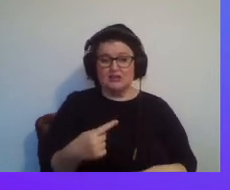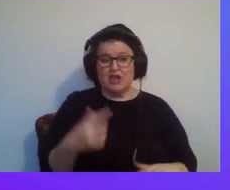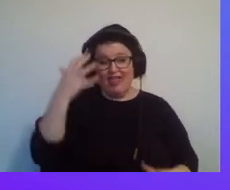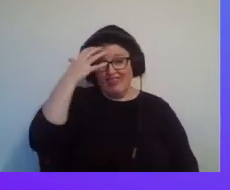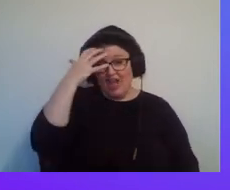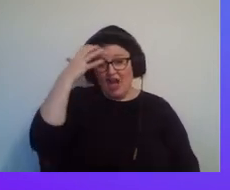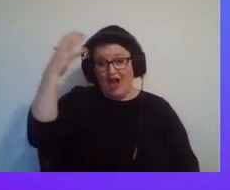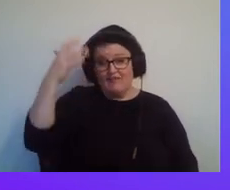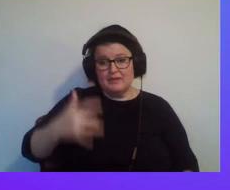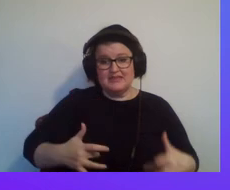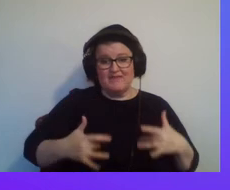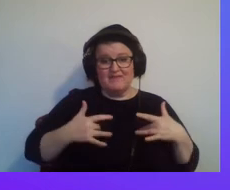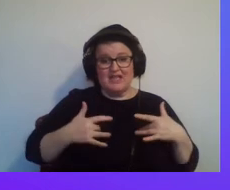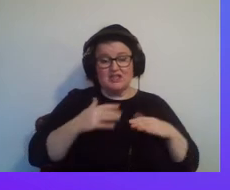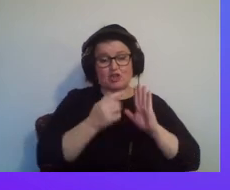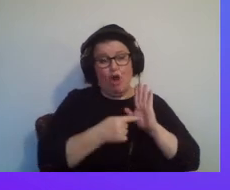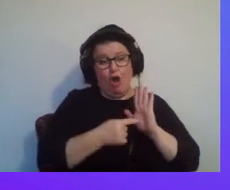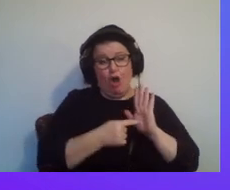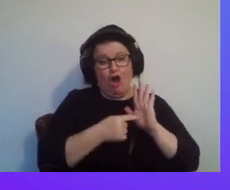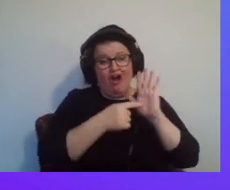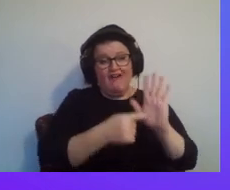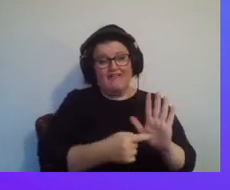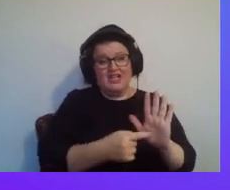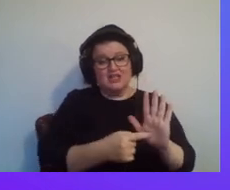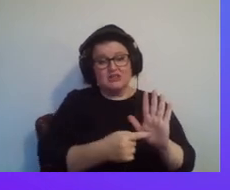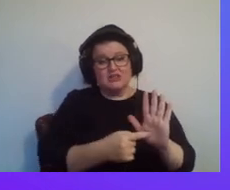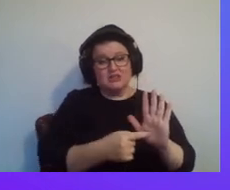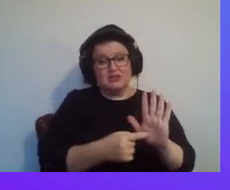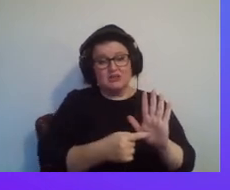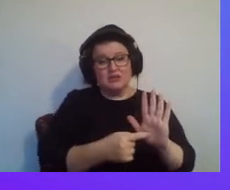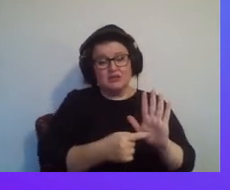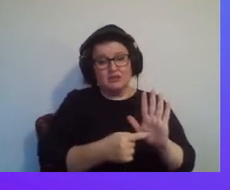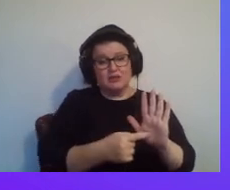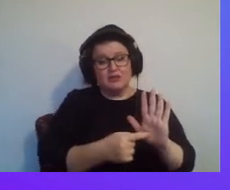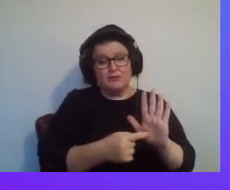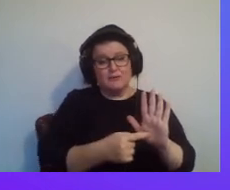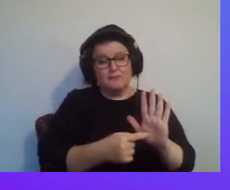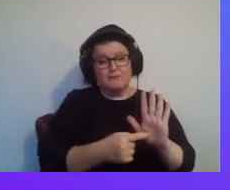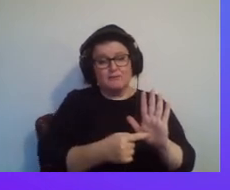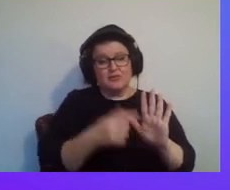isn't. Mm. That there are many in the government that have been saying that.